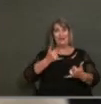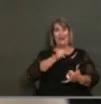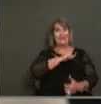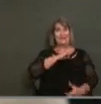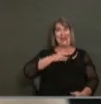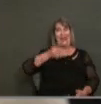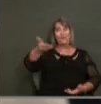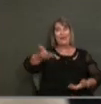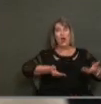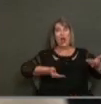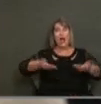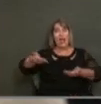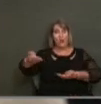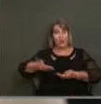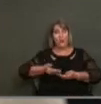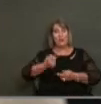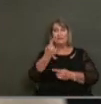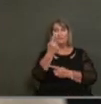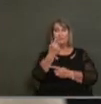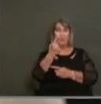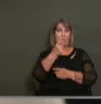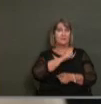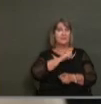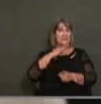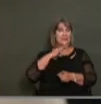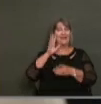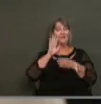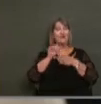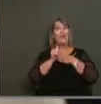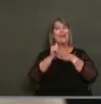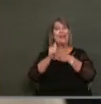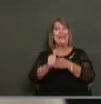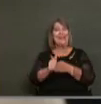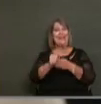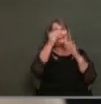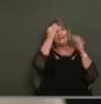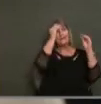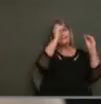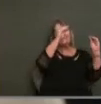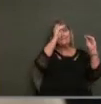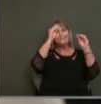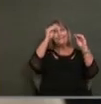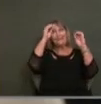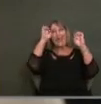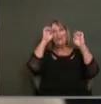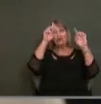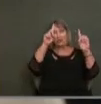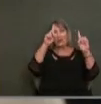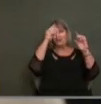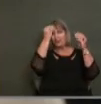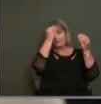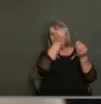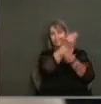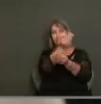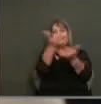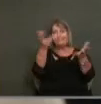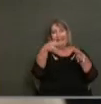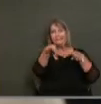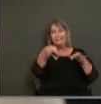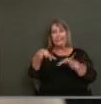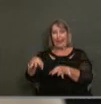process to hire an individual who's going to lead that public outreach effort. So we're expecting to hire that